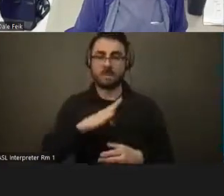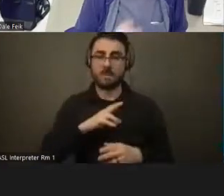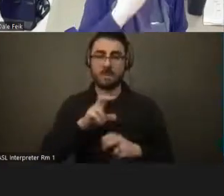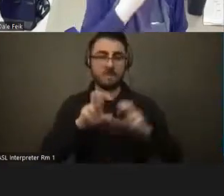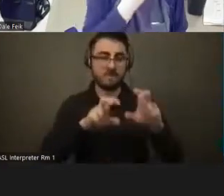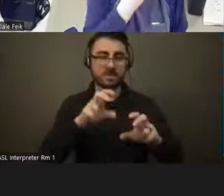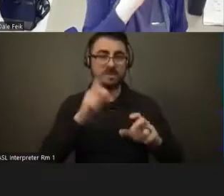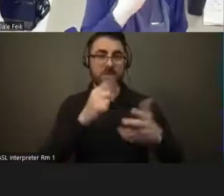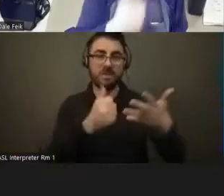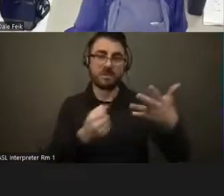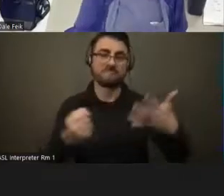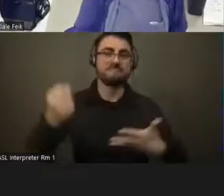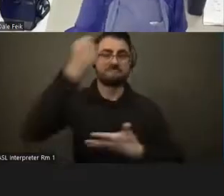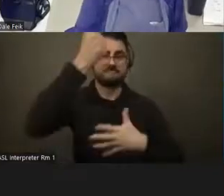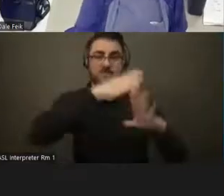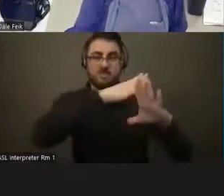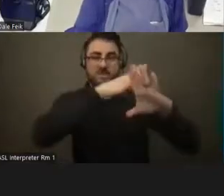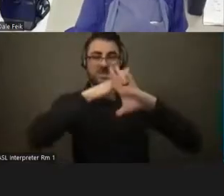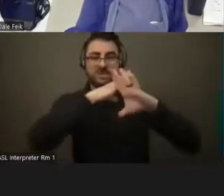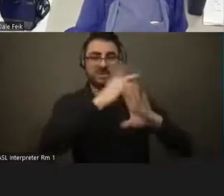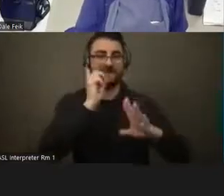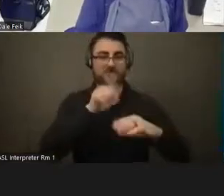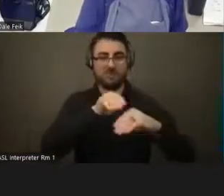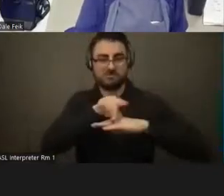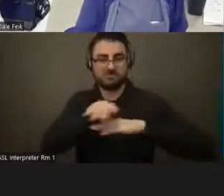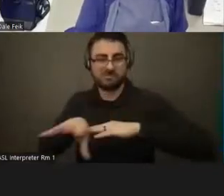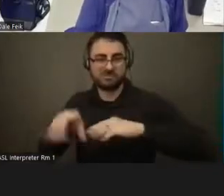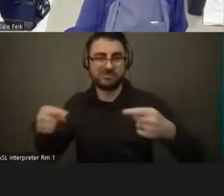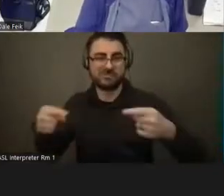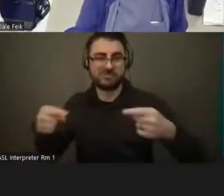prevention of those things. Thank you.